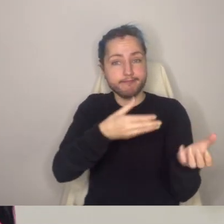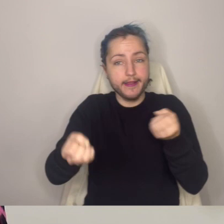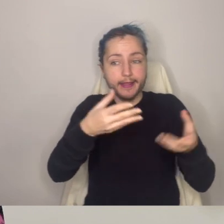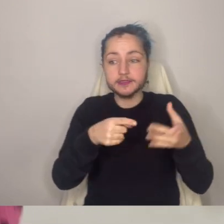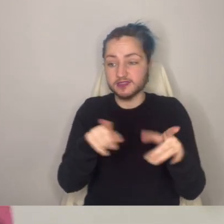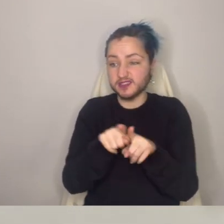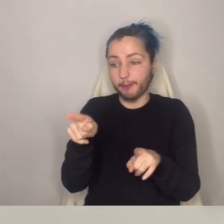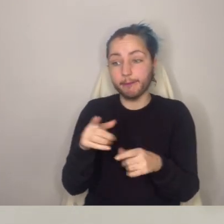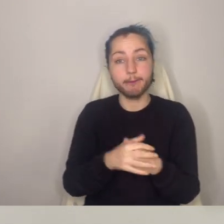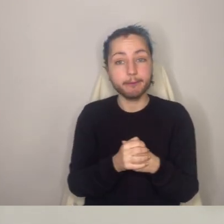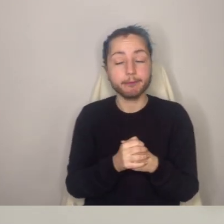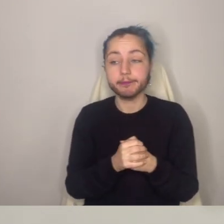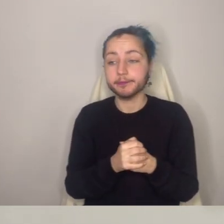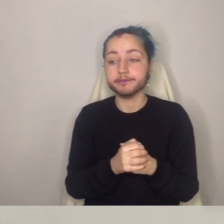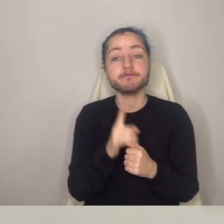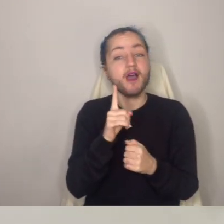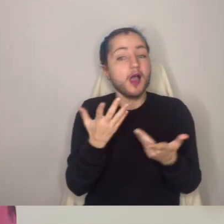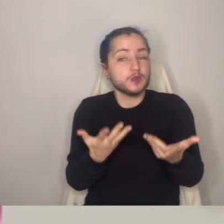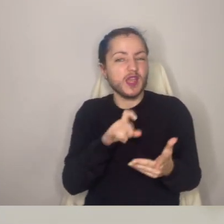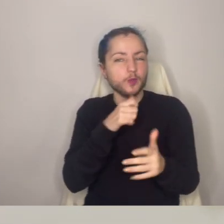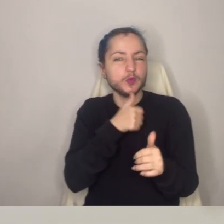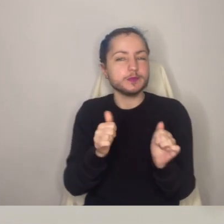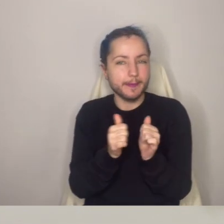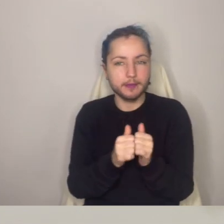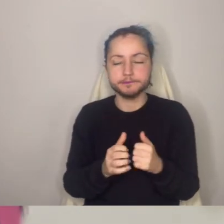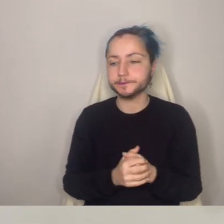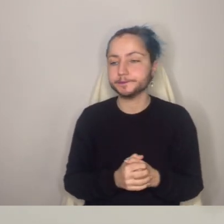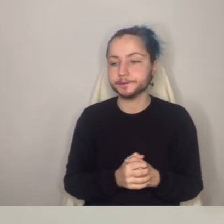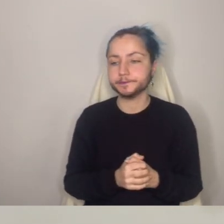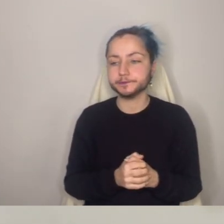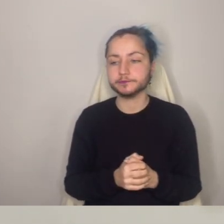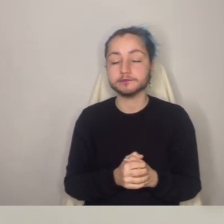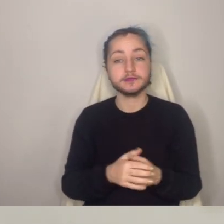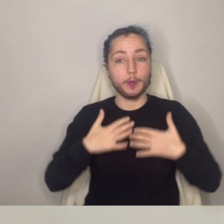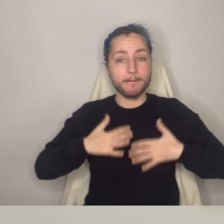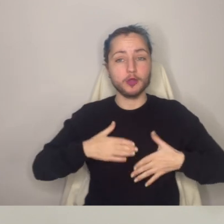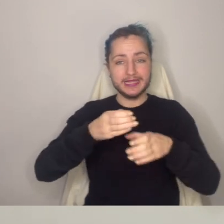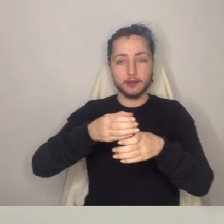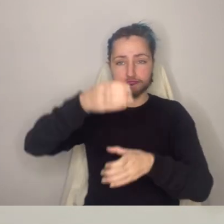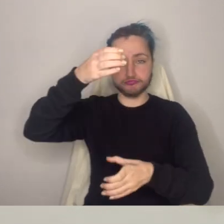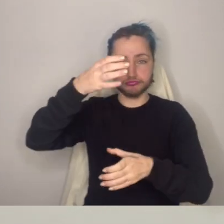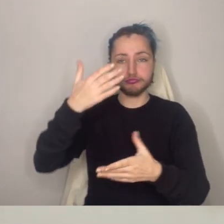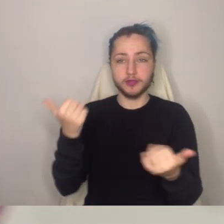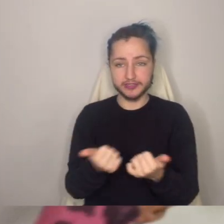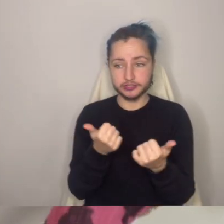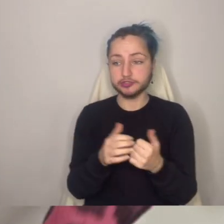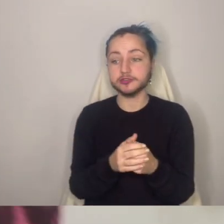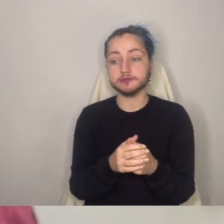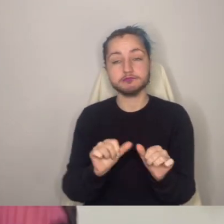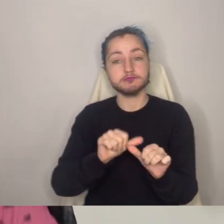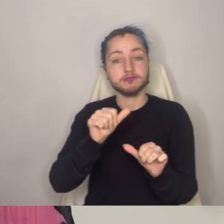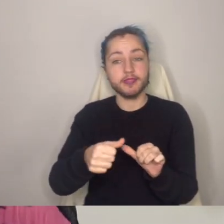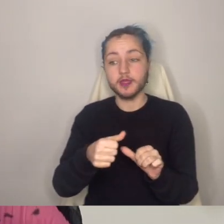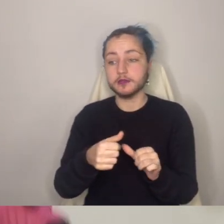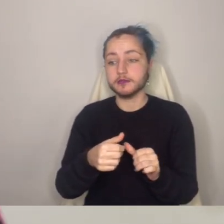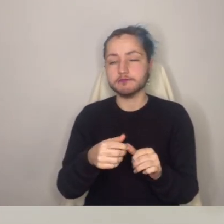and again here. But today I'm going to be using a paper. Once you've got your body, it's then